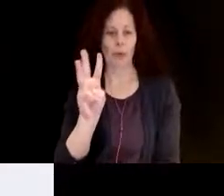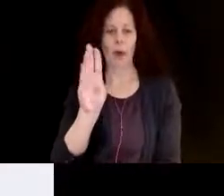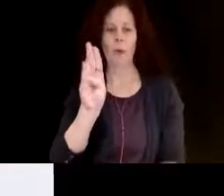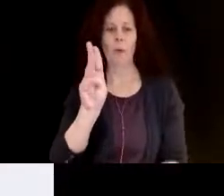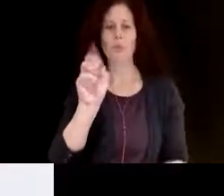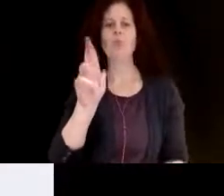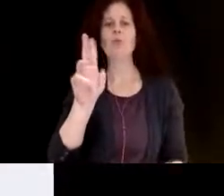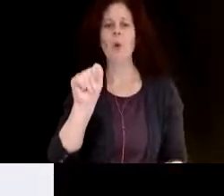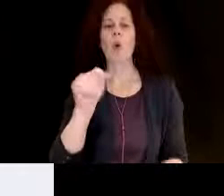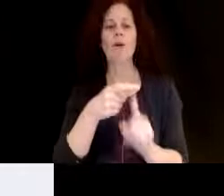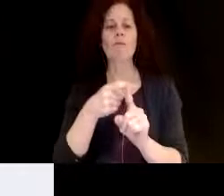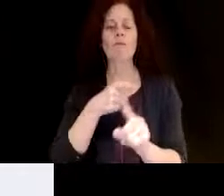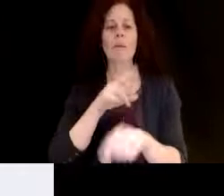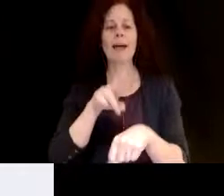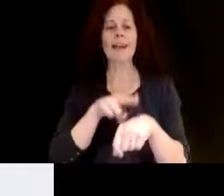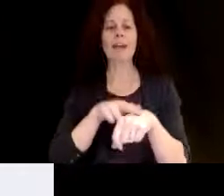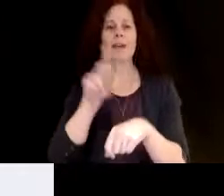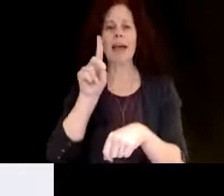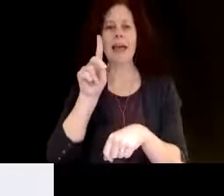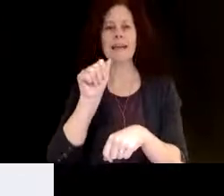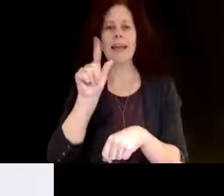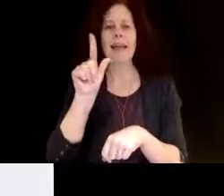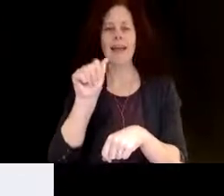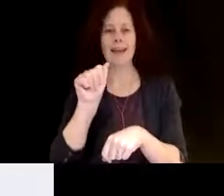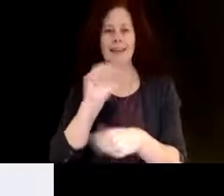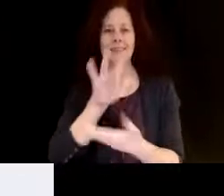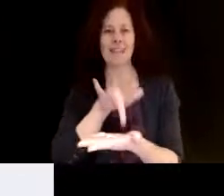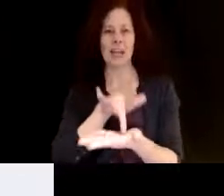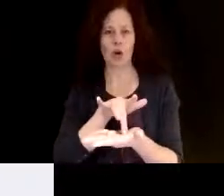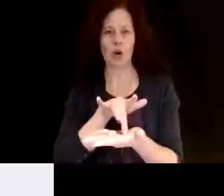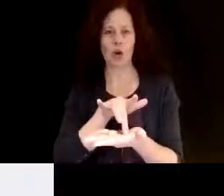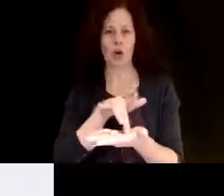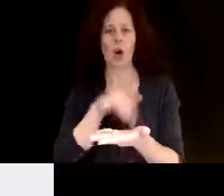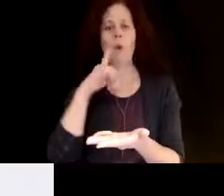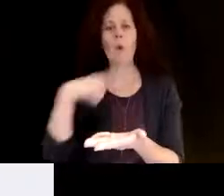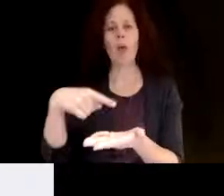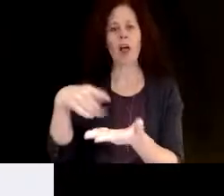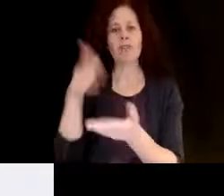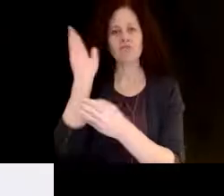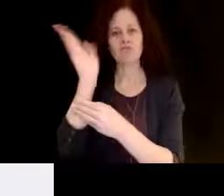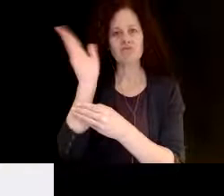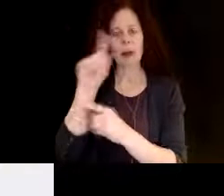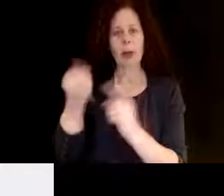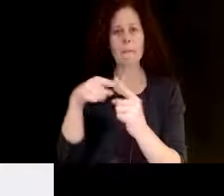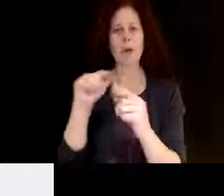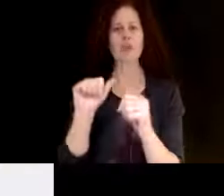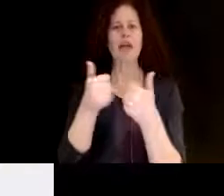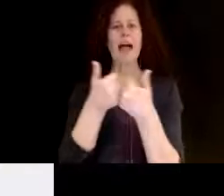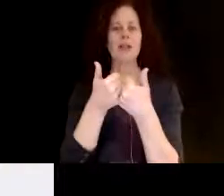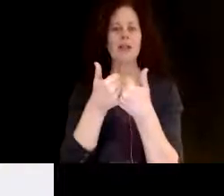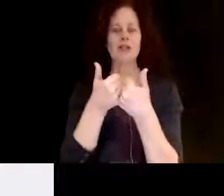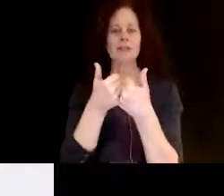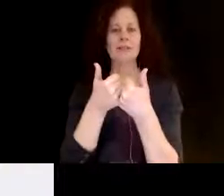discuss the challenges that cities and towns have in implementing the ADA. So Matthew, go for it.